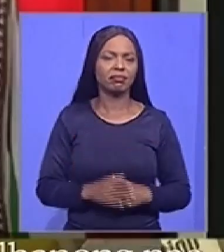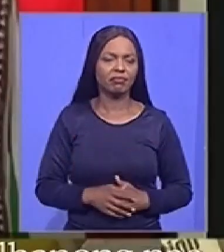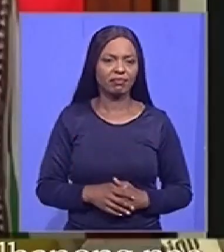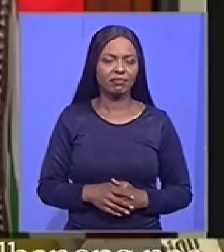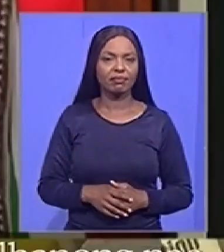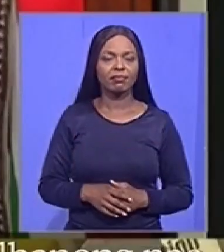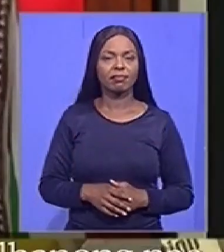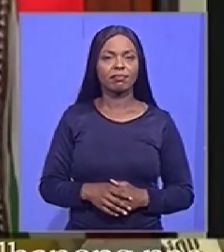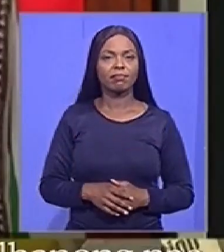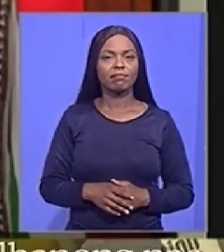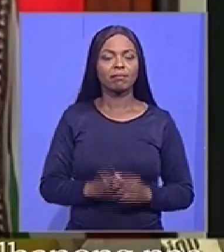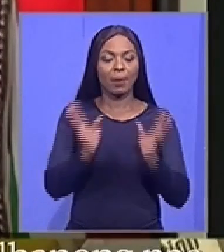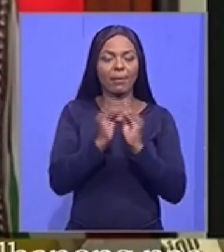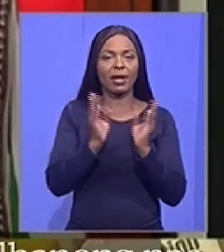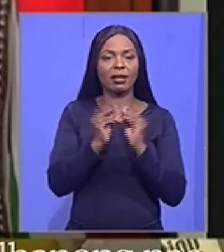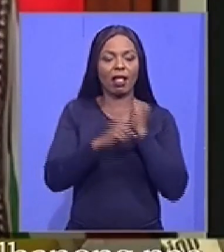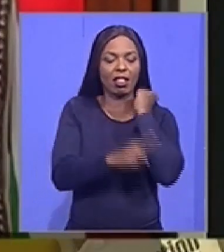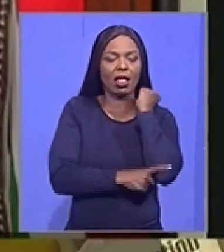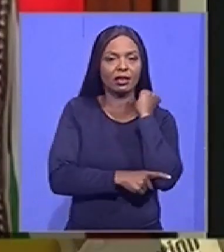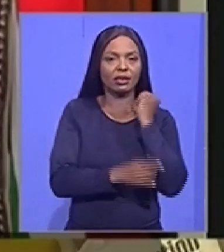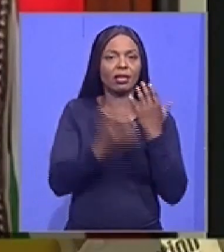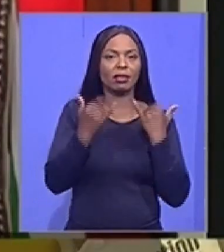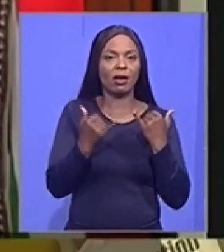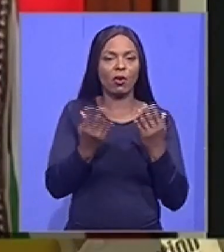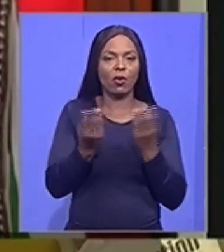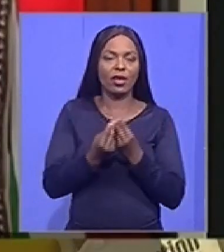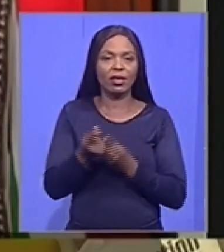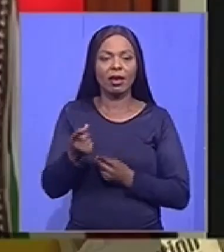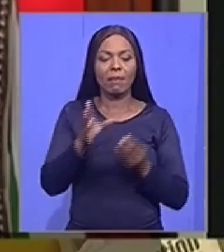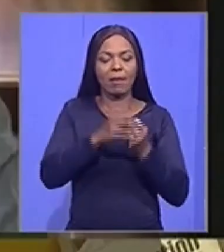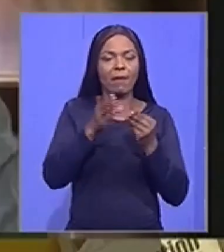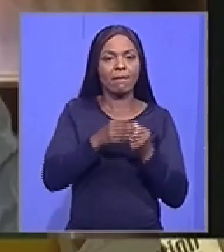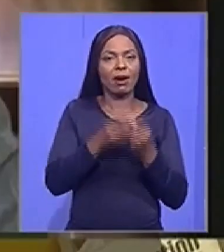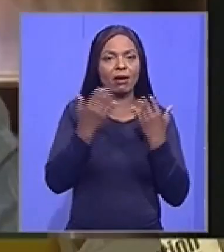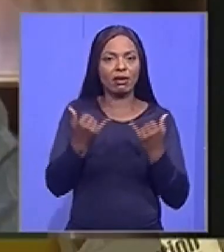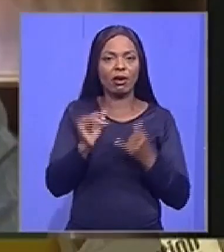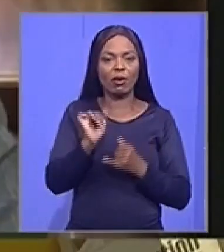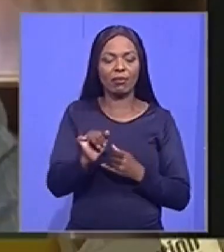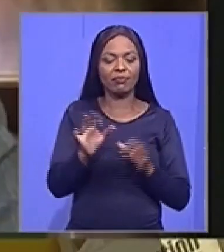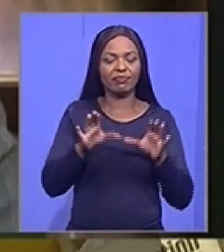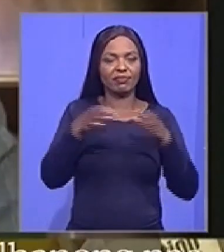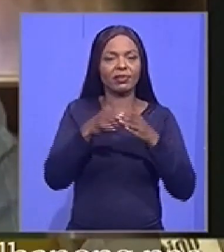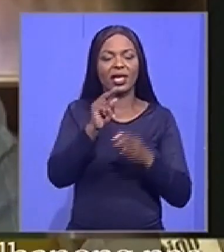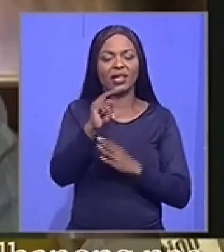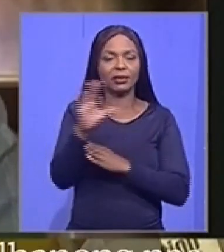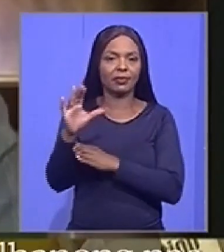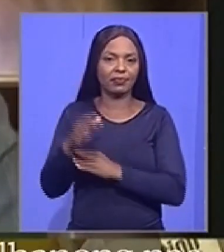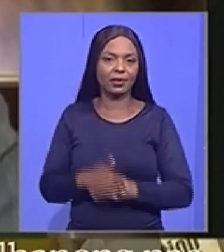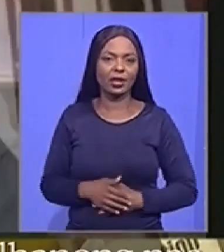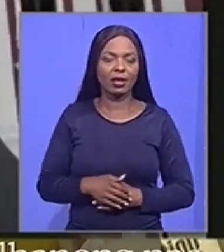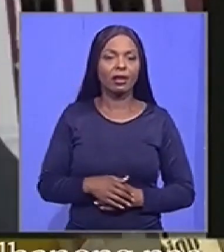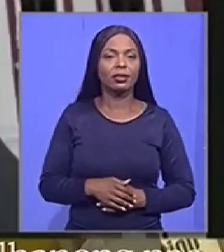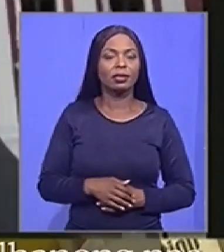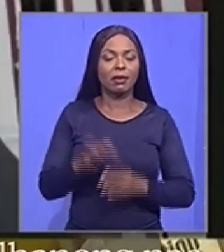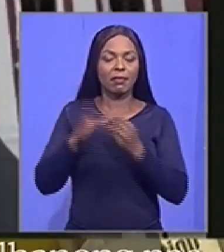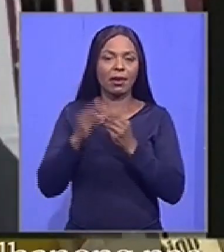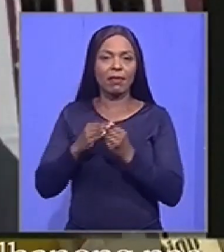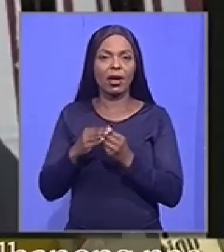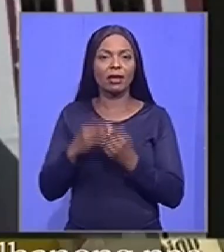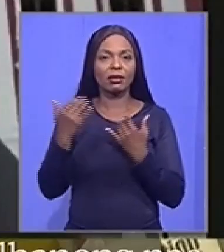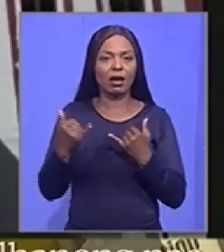E ne le kopano ya bofelo e Mashatile a nnile nayo le maloko a ga jaana a kokoano bosetšhaba. Se ke jaaka maloko a ya bokhutlhong